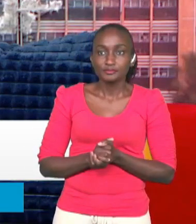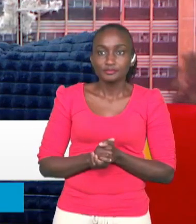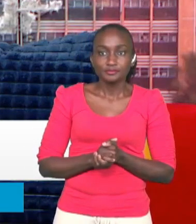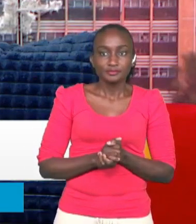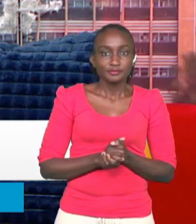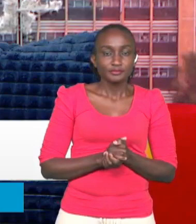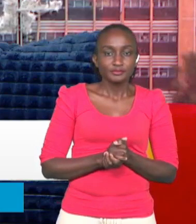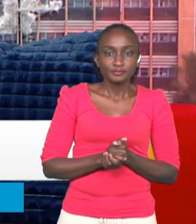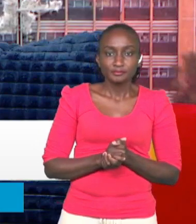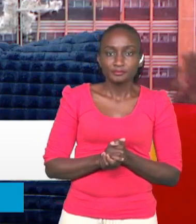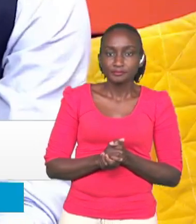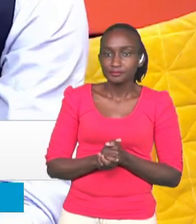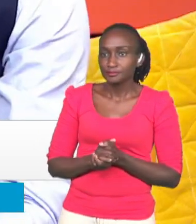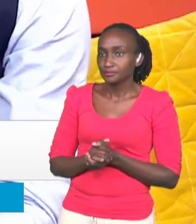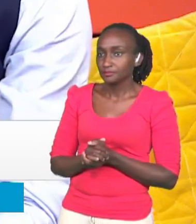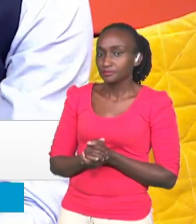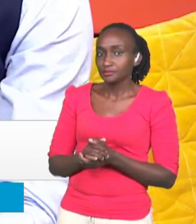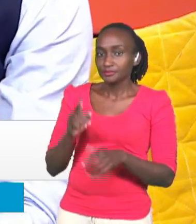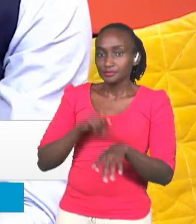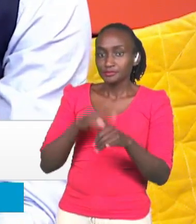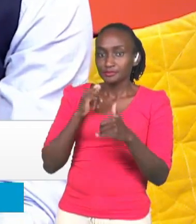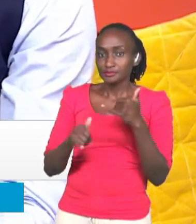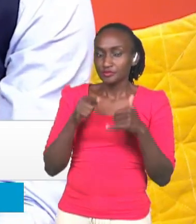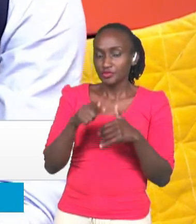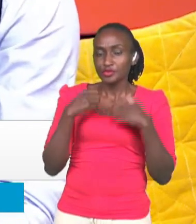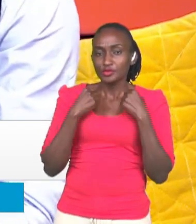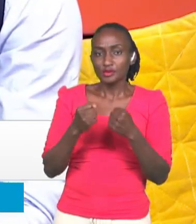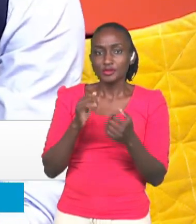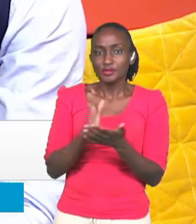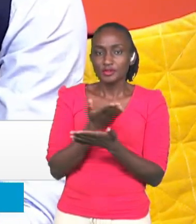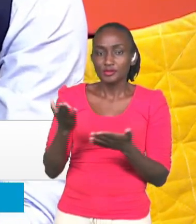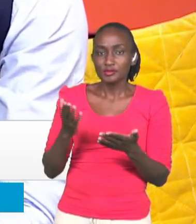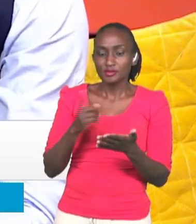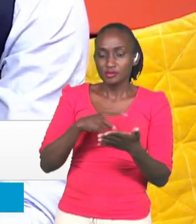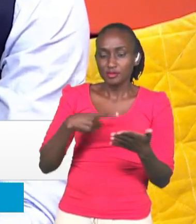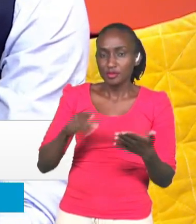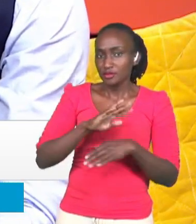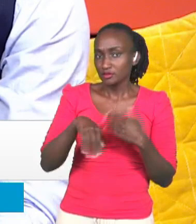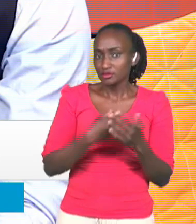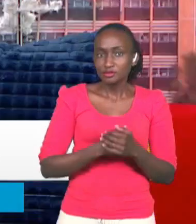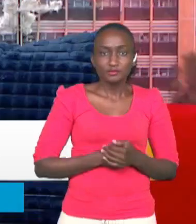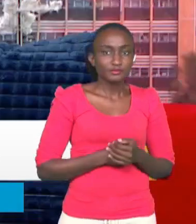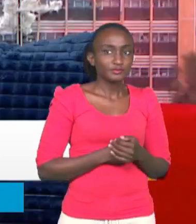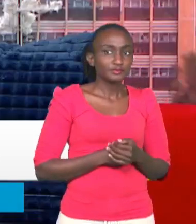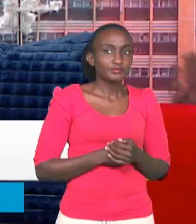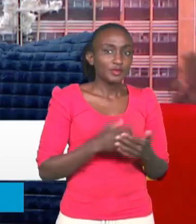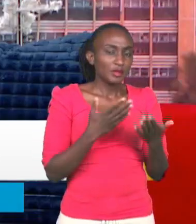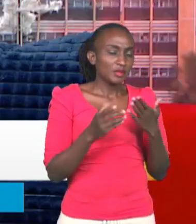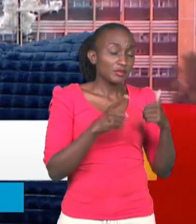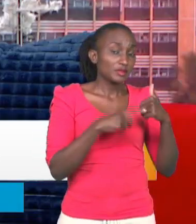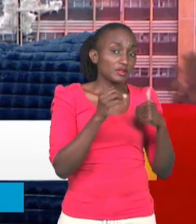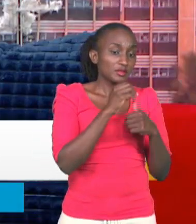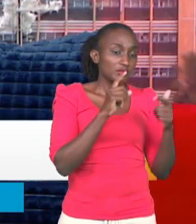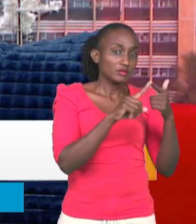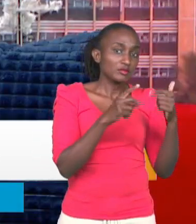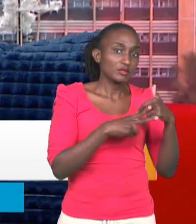It's an arguable case. So, Wakil has won this up. Are you confident that some of these things will be passed? Yes, I'm okay. sure probably 60 to 70% of